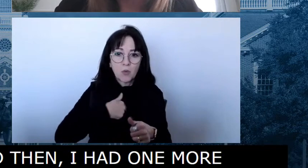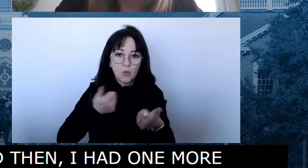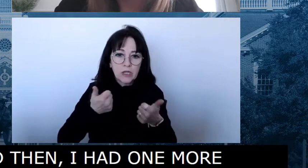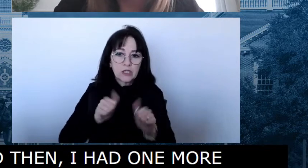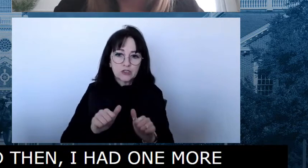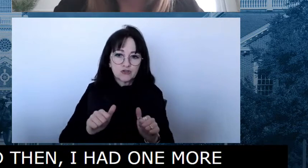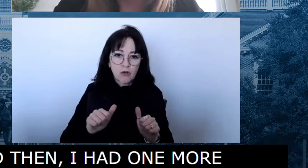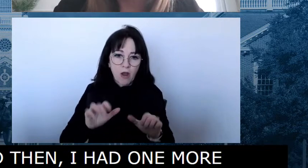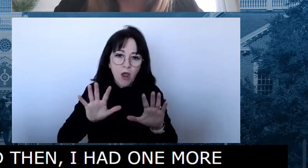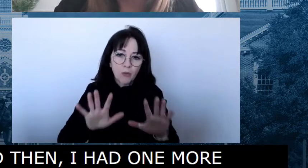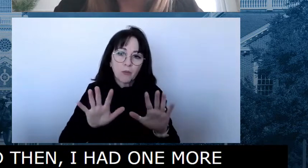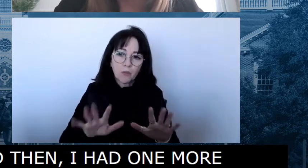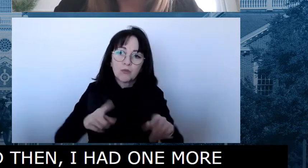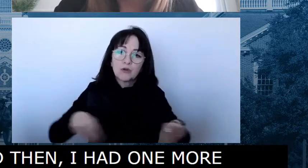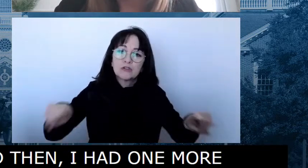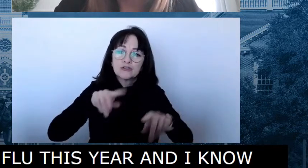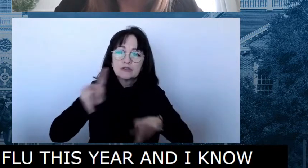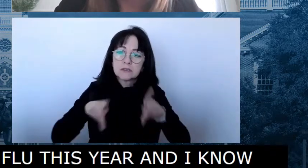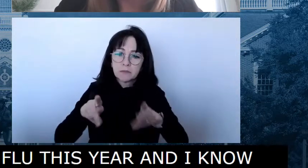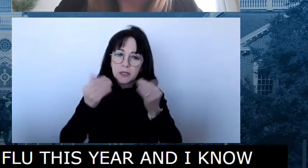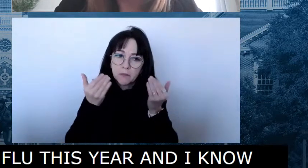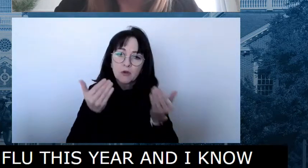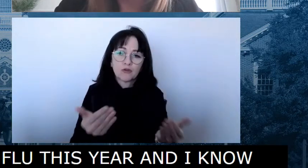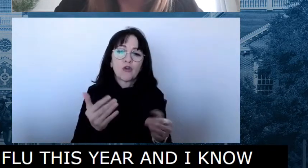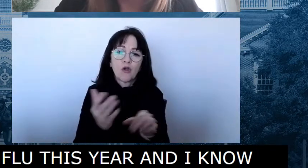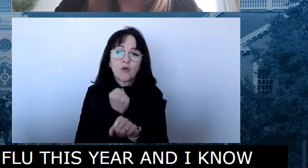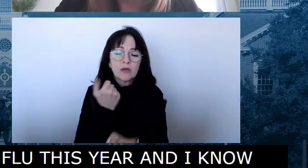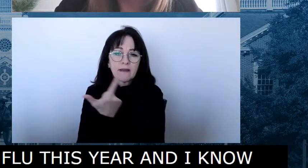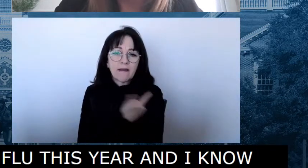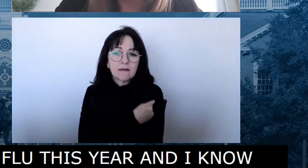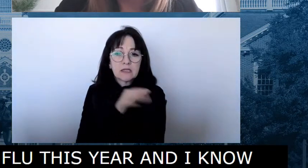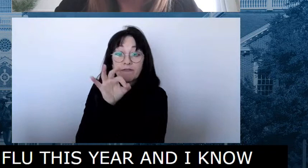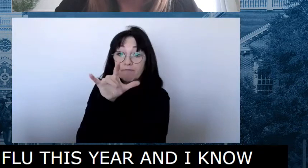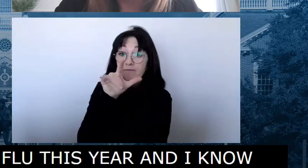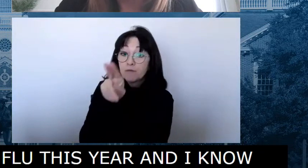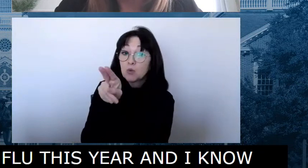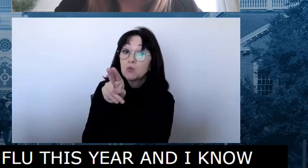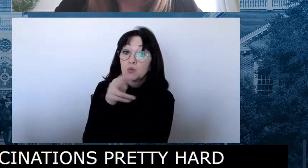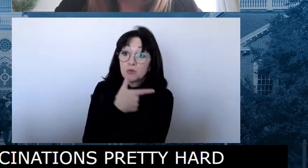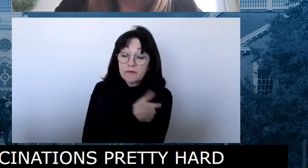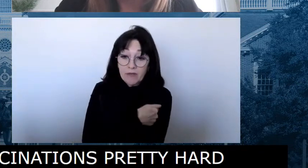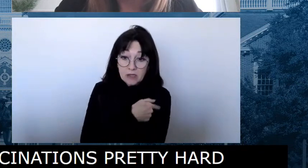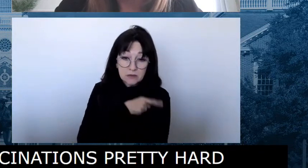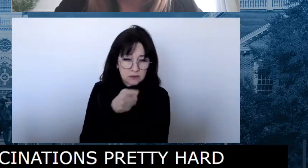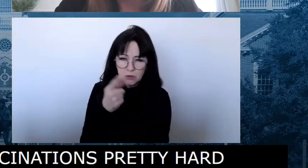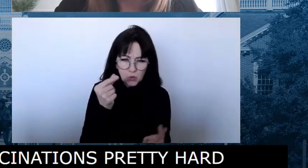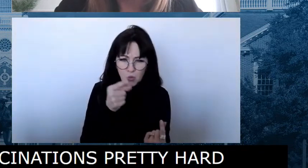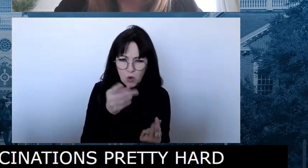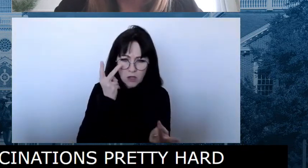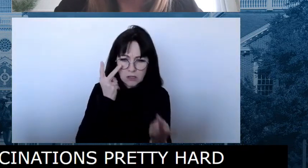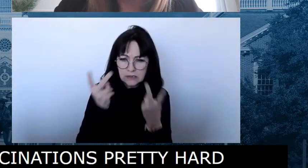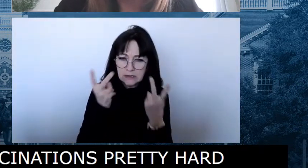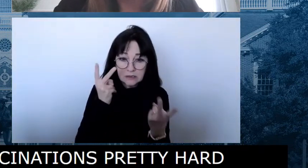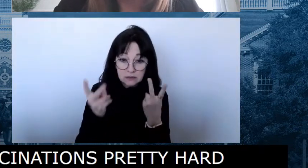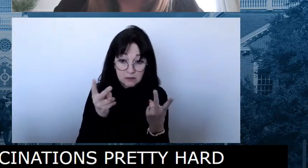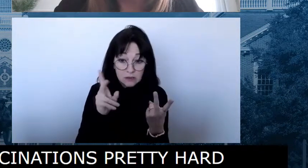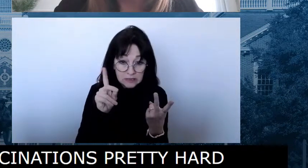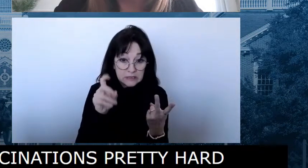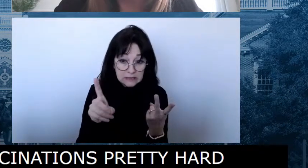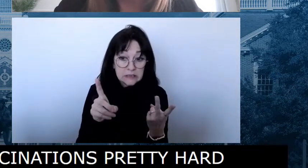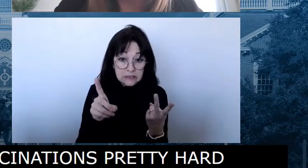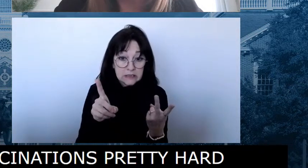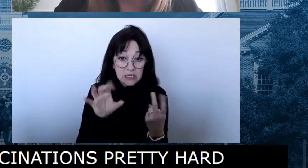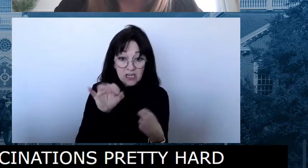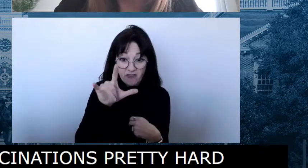winter. What have you seen so far out flu season? Have we reached the peak yet? I know it can kind of vary